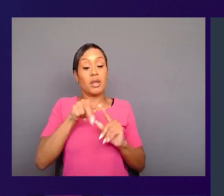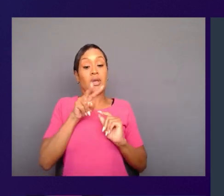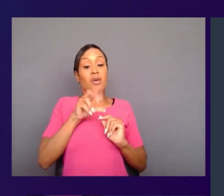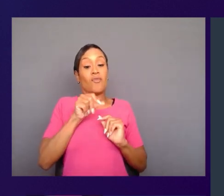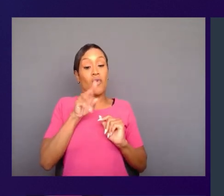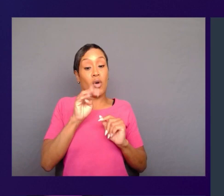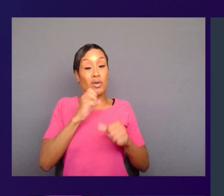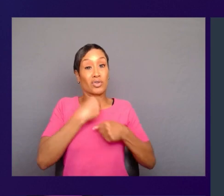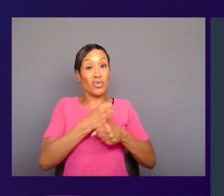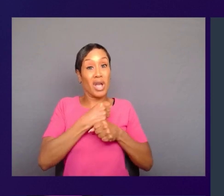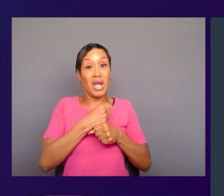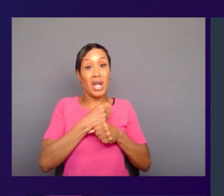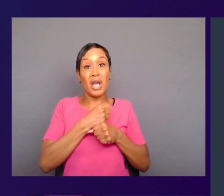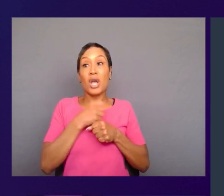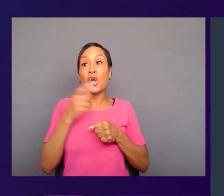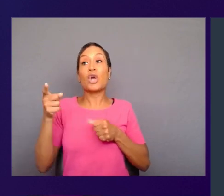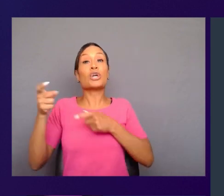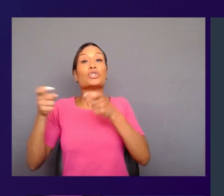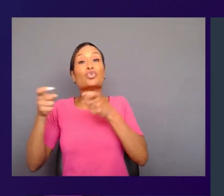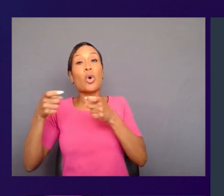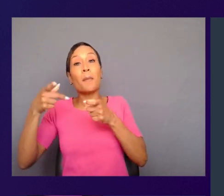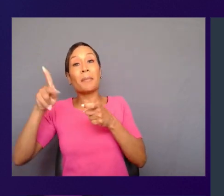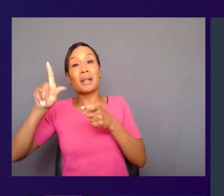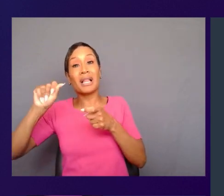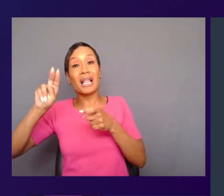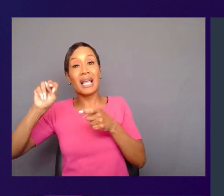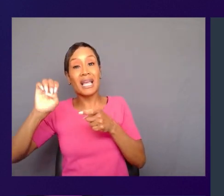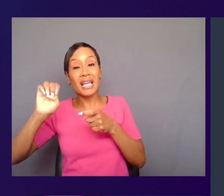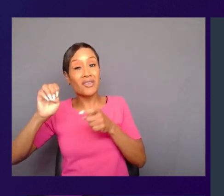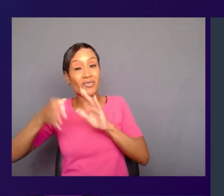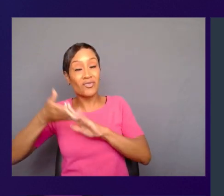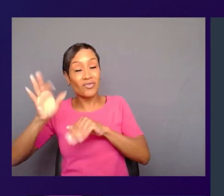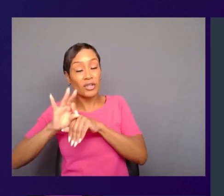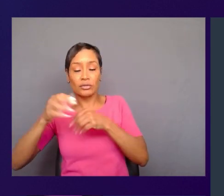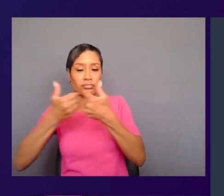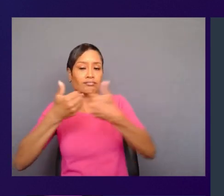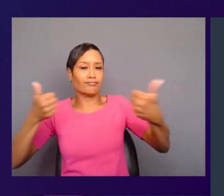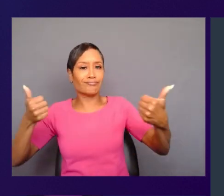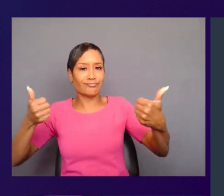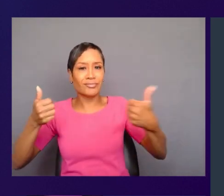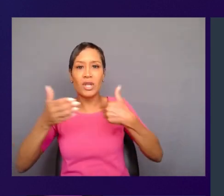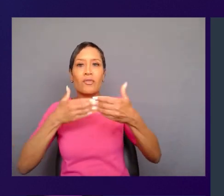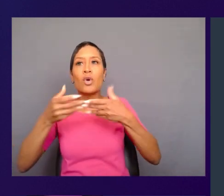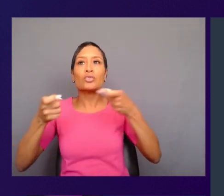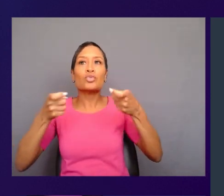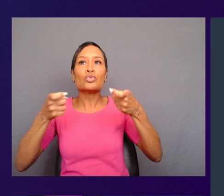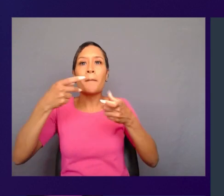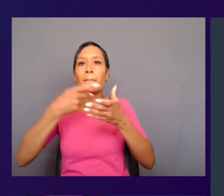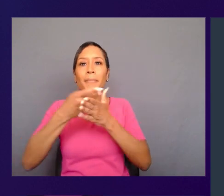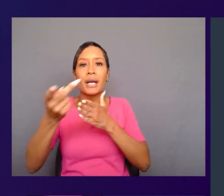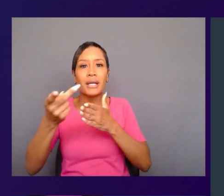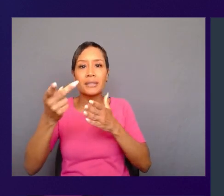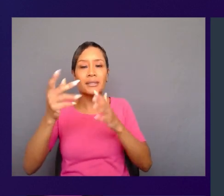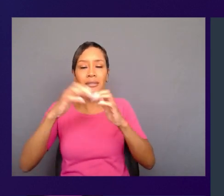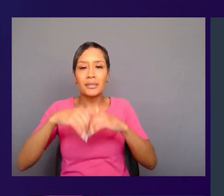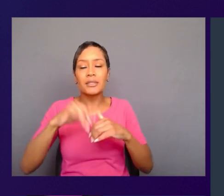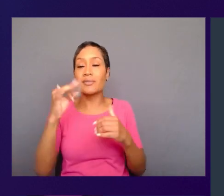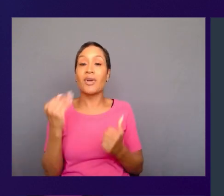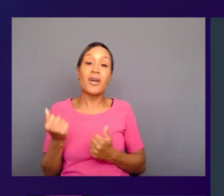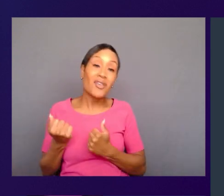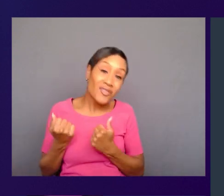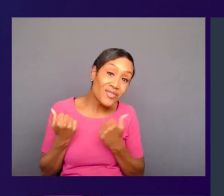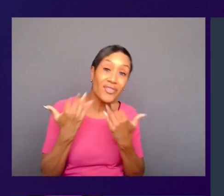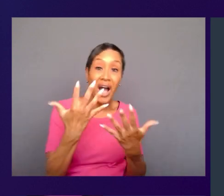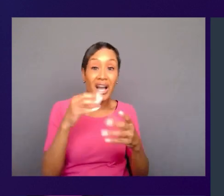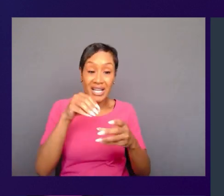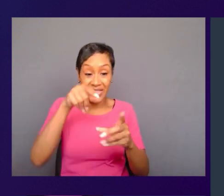independent from your control plane functions, even in the case of an infrastructure event. So if there's a fire or a flood in the infrastructure,